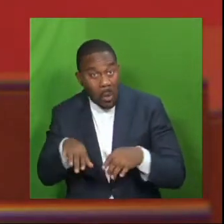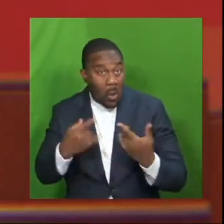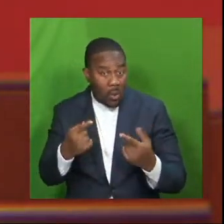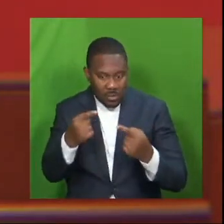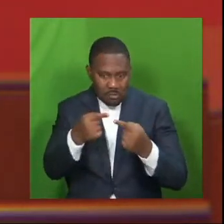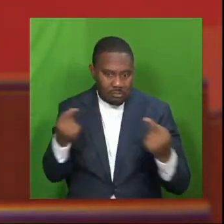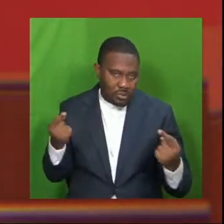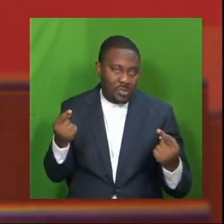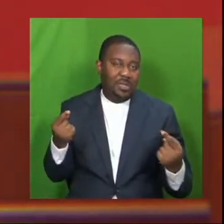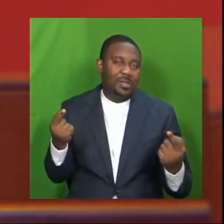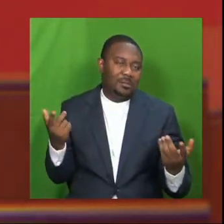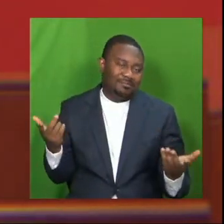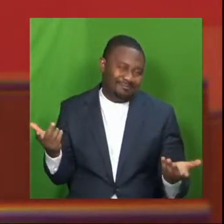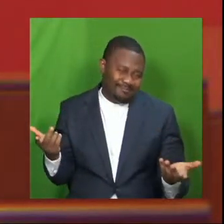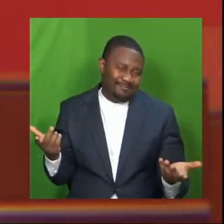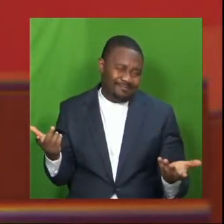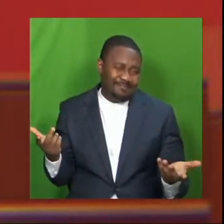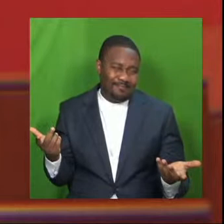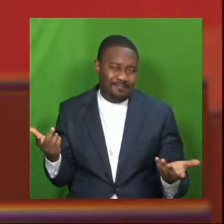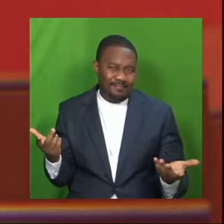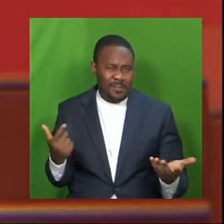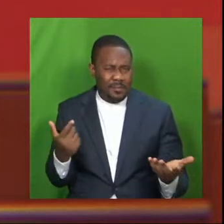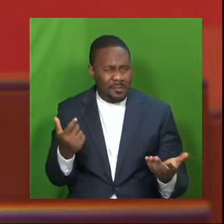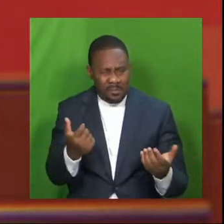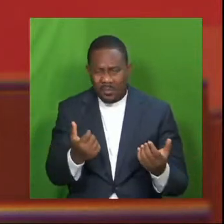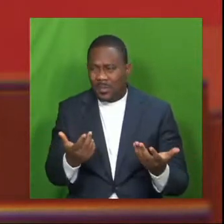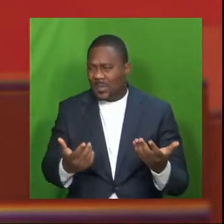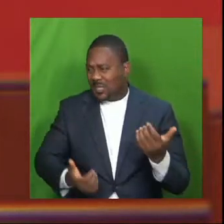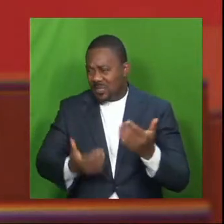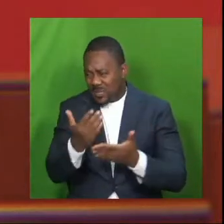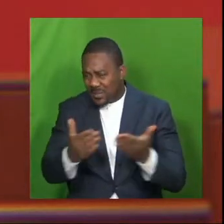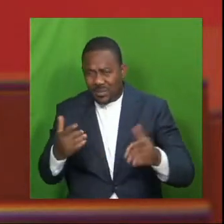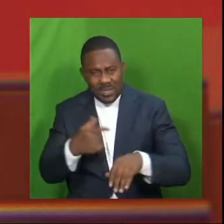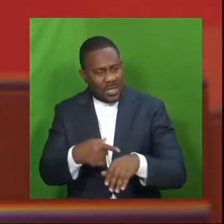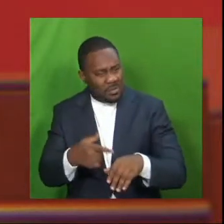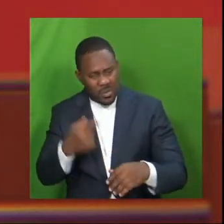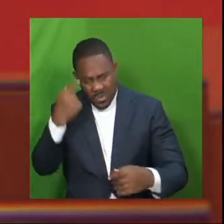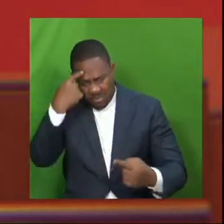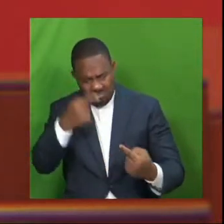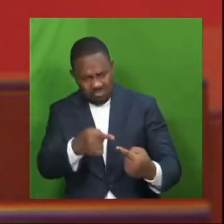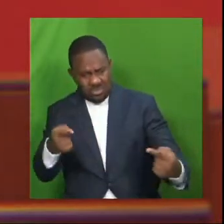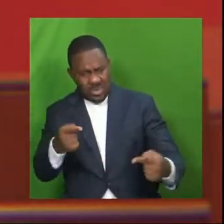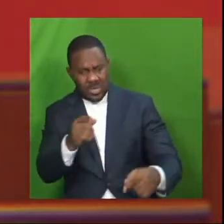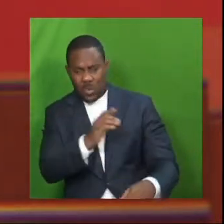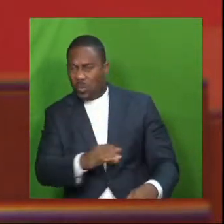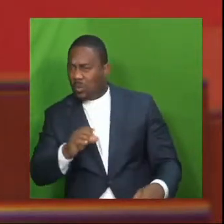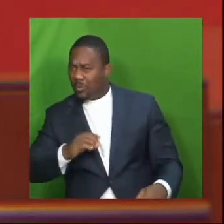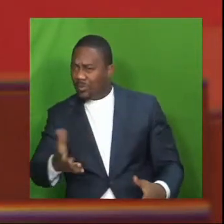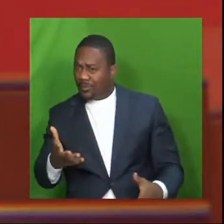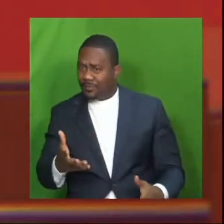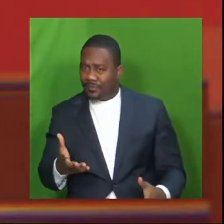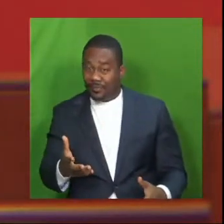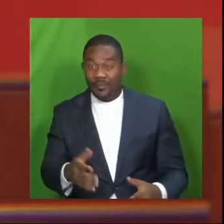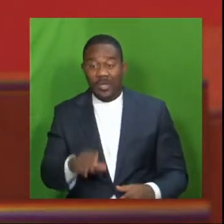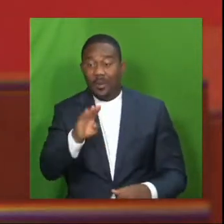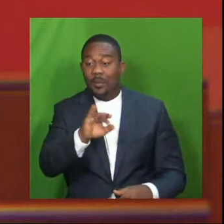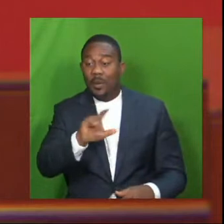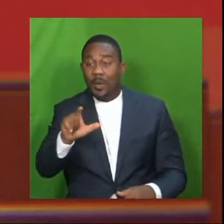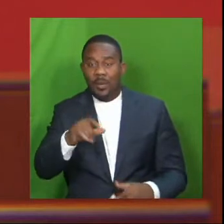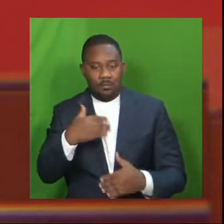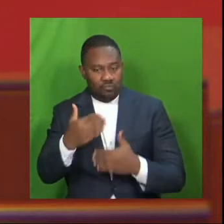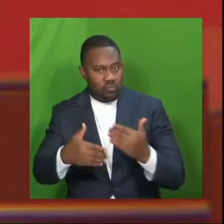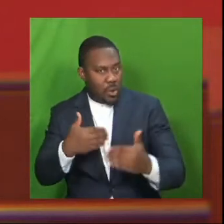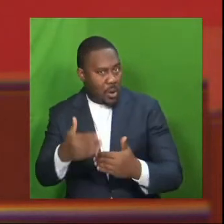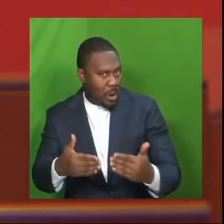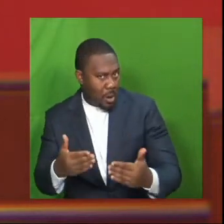with the committee. And there are a number of times we disagreed with the committee and we took the bills through the normal